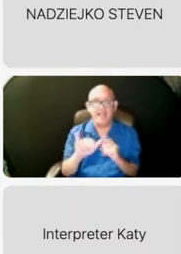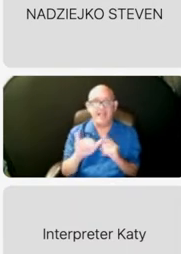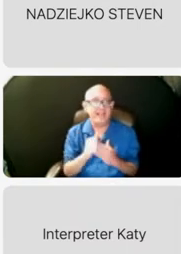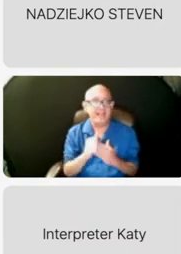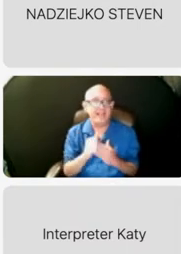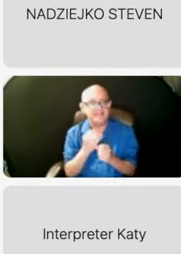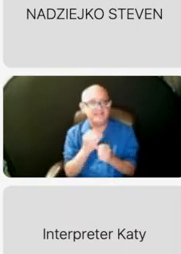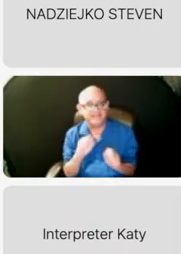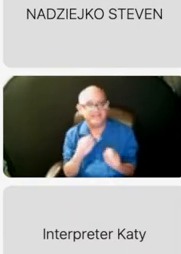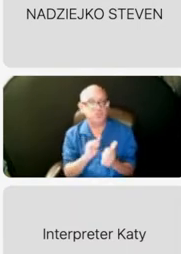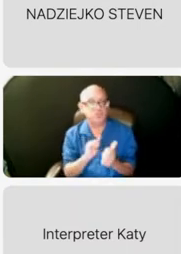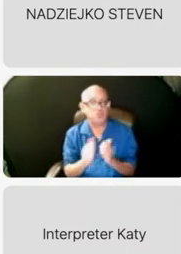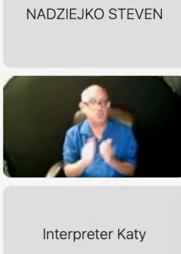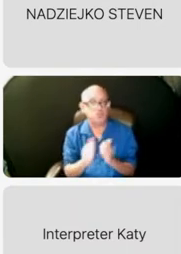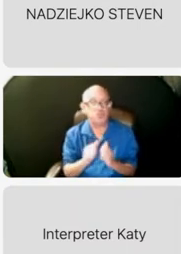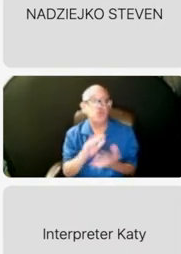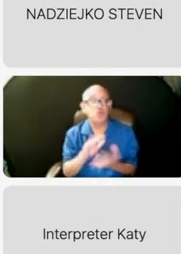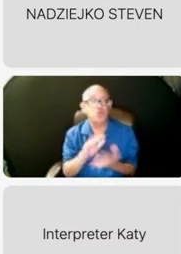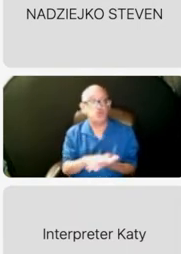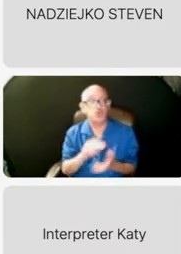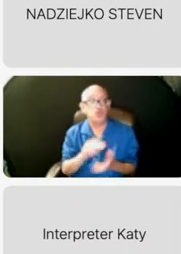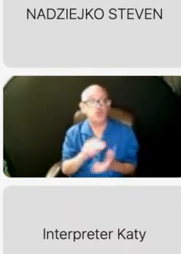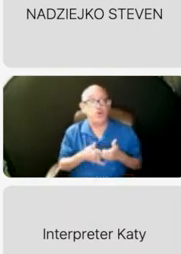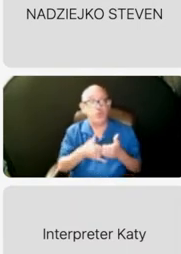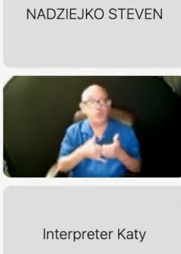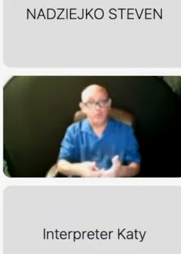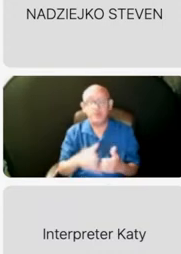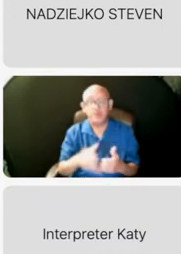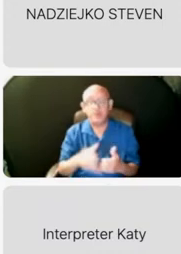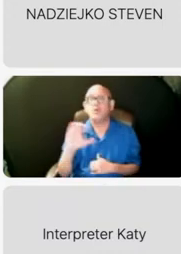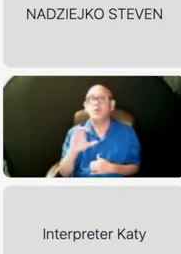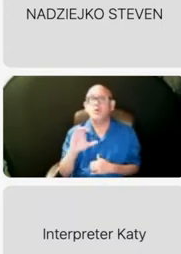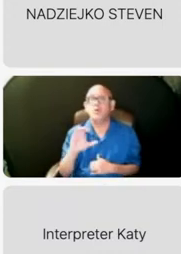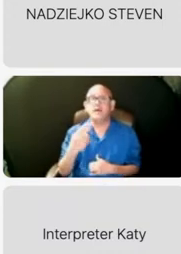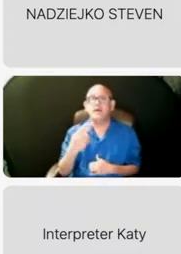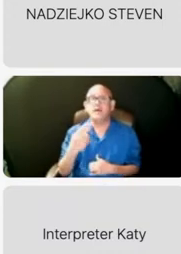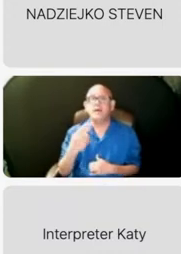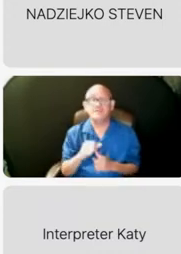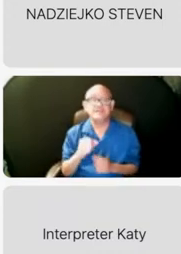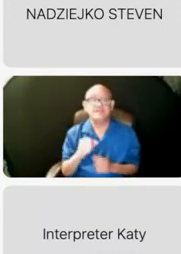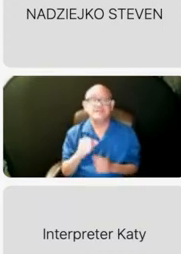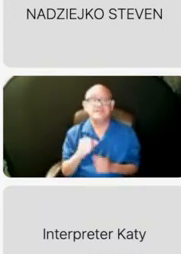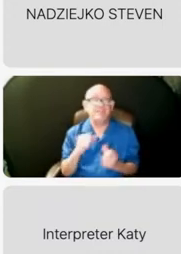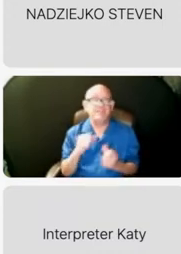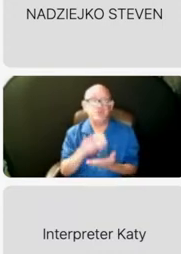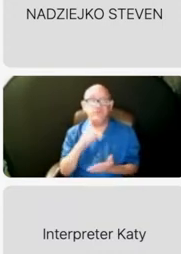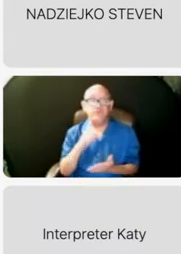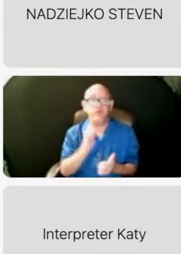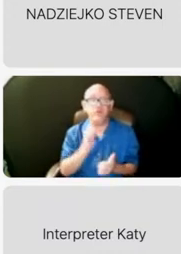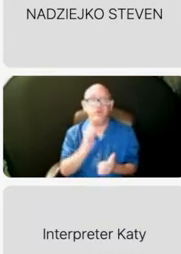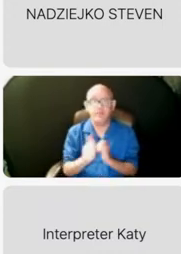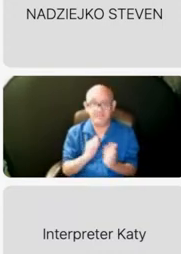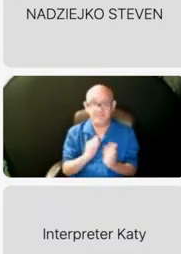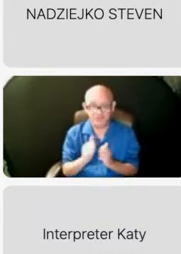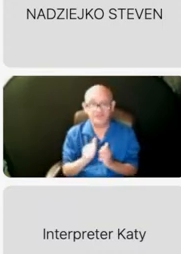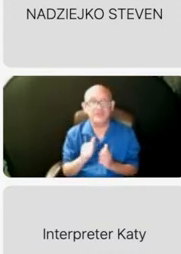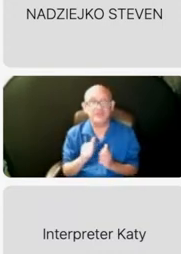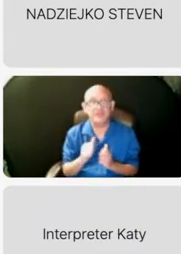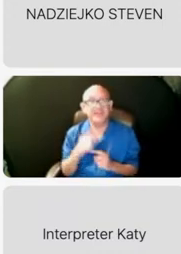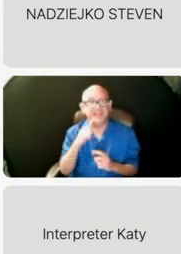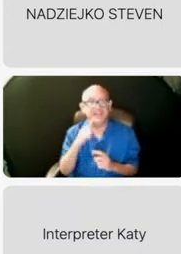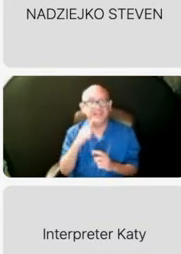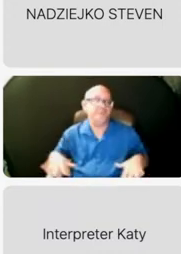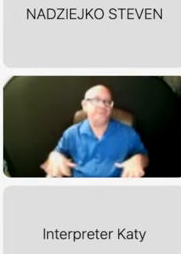award cohn high school is now the safest school for athletic competition in the district